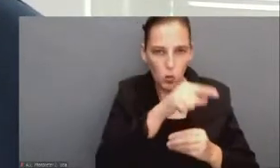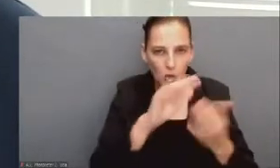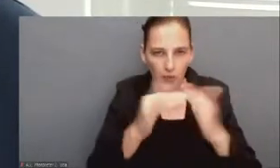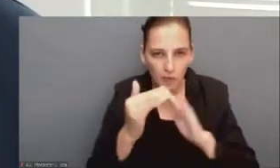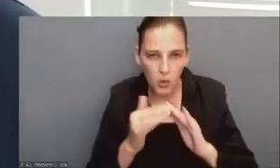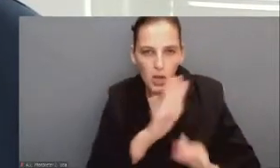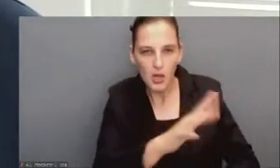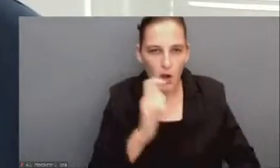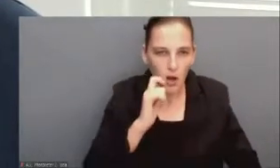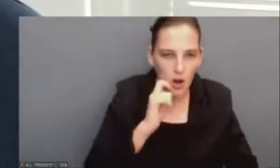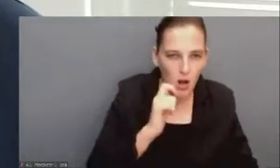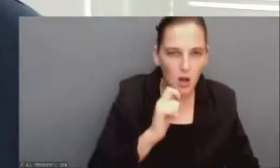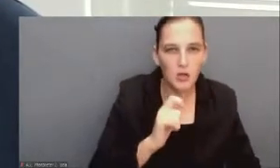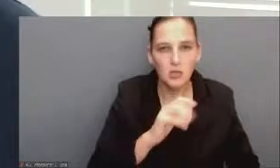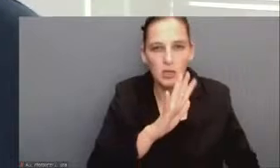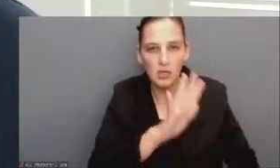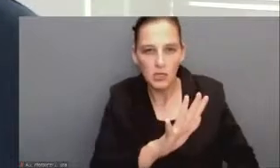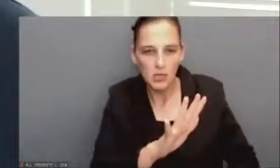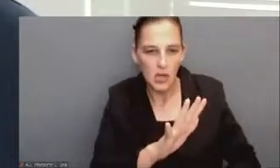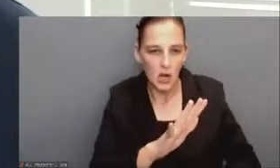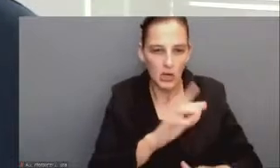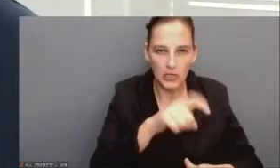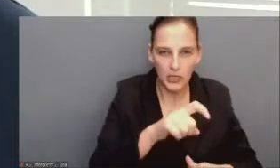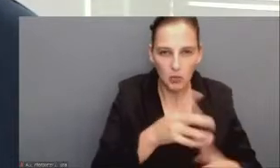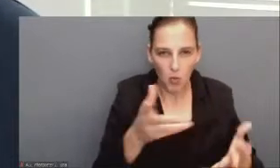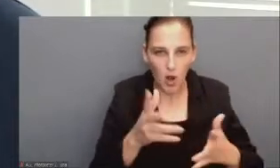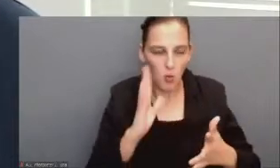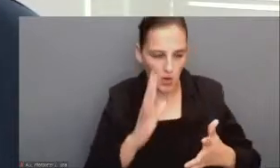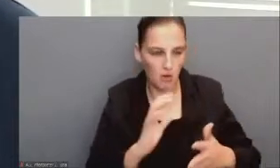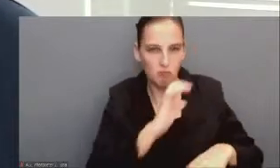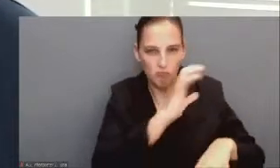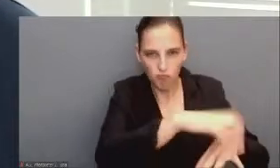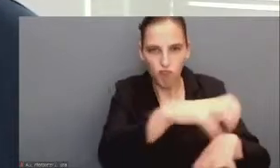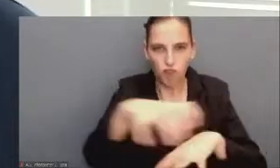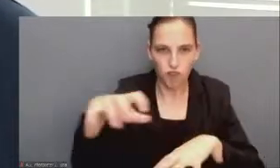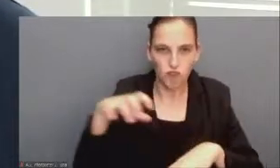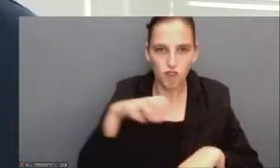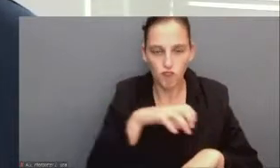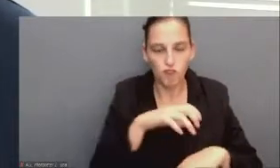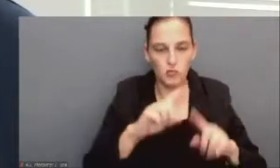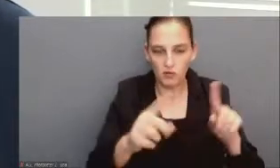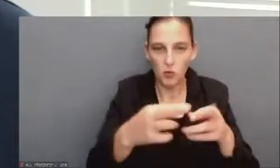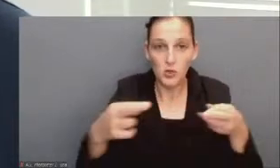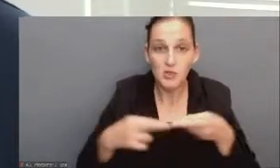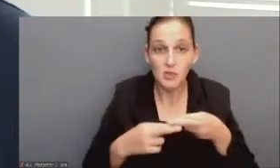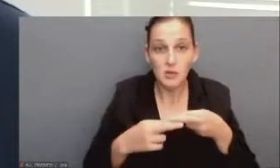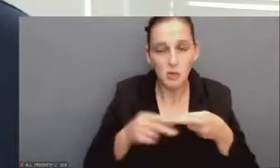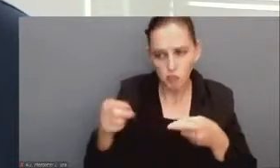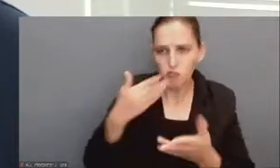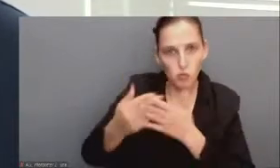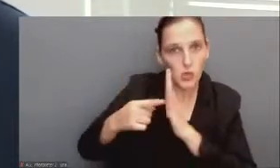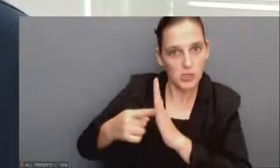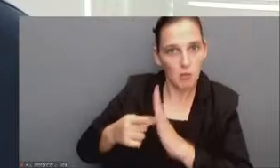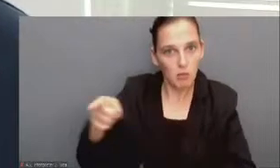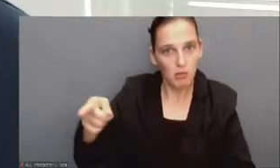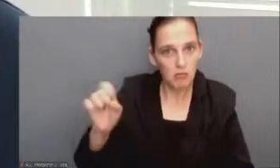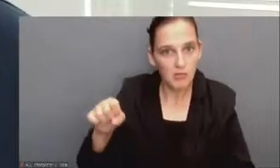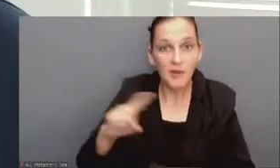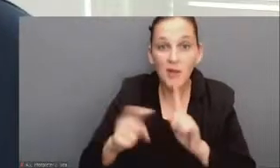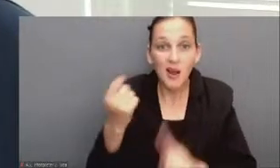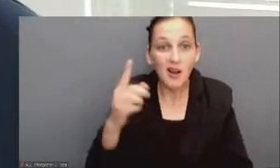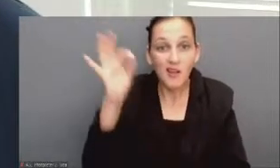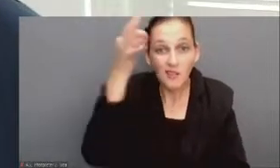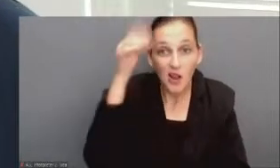And I think these state-based frameworks can serve as examples, but still, federal response and guidance is still